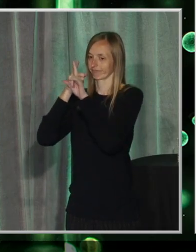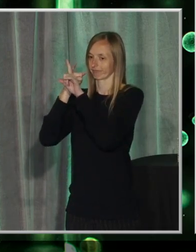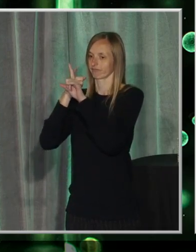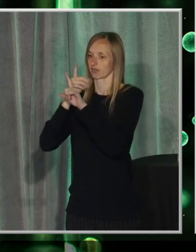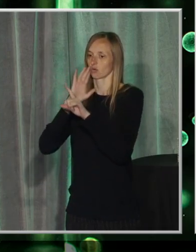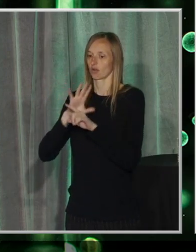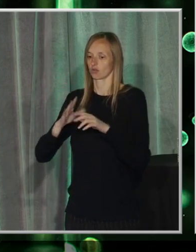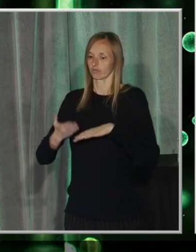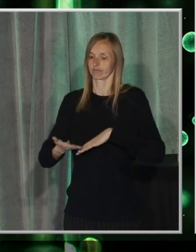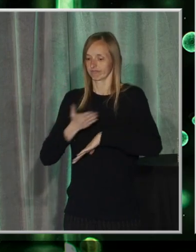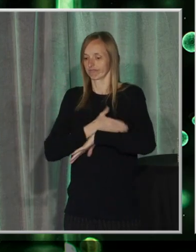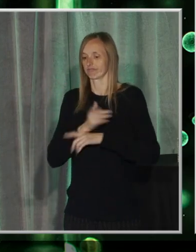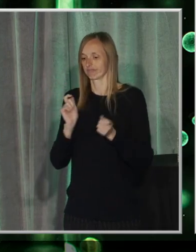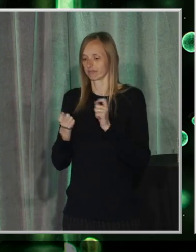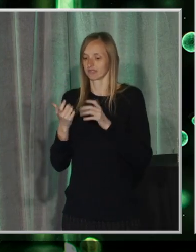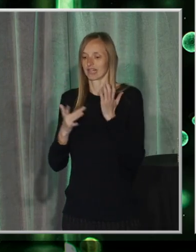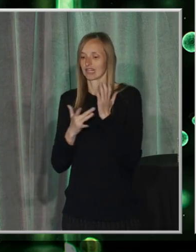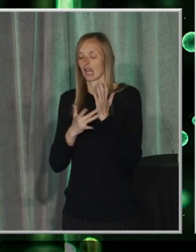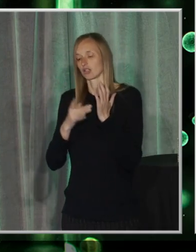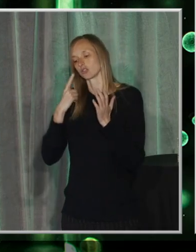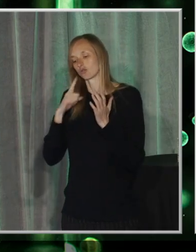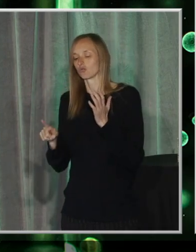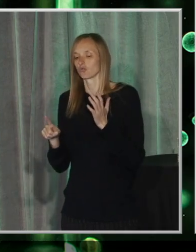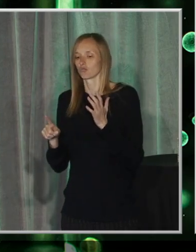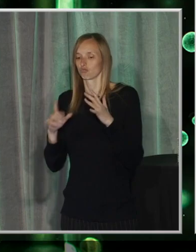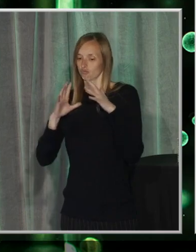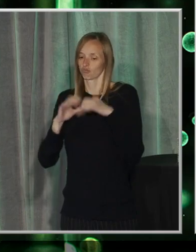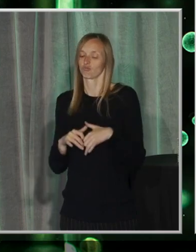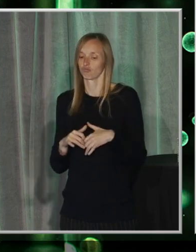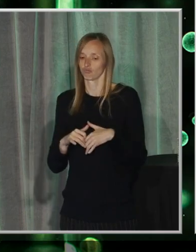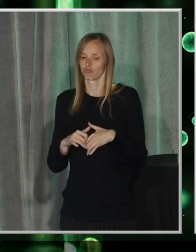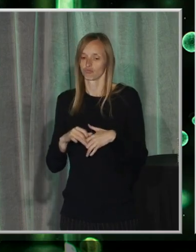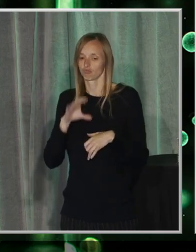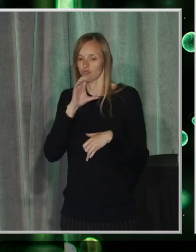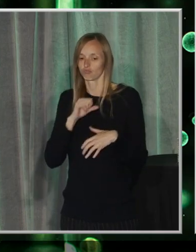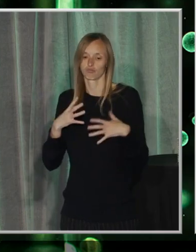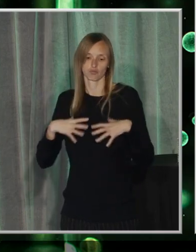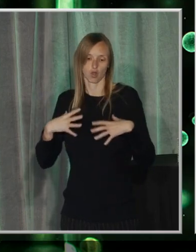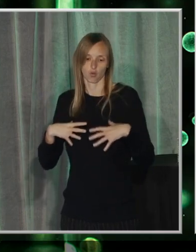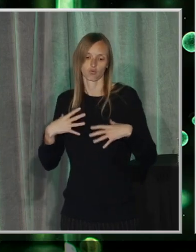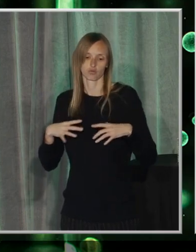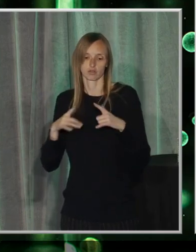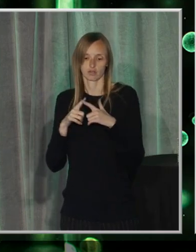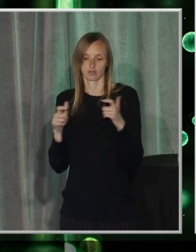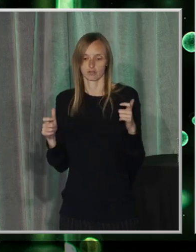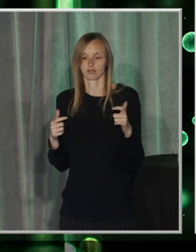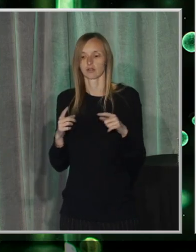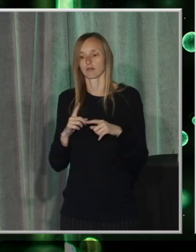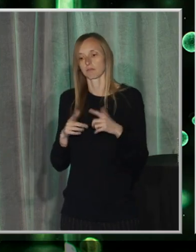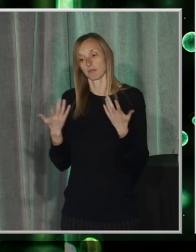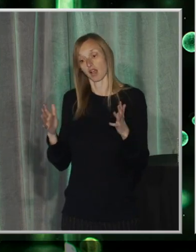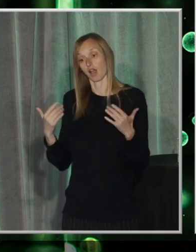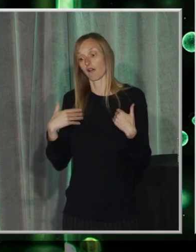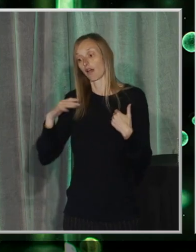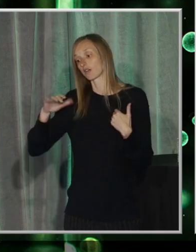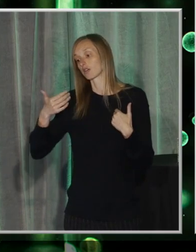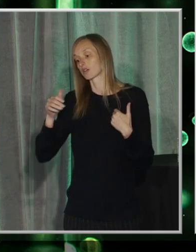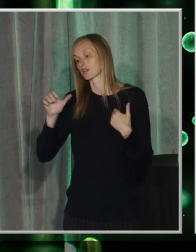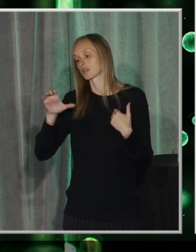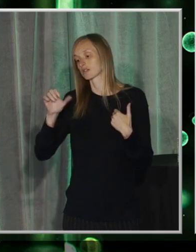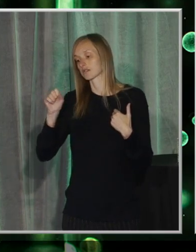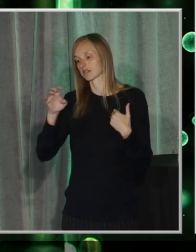our technology to deal with all those. But we did have our another case that we presented in poster